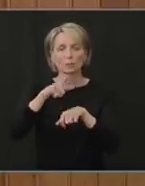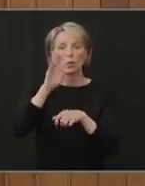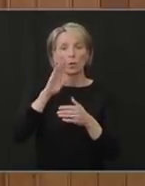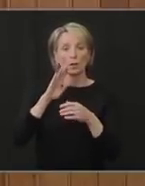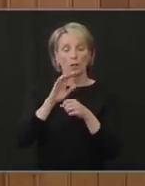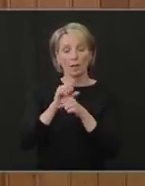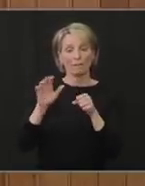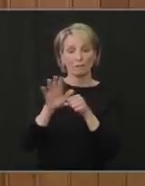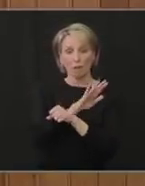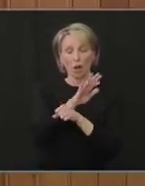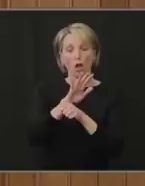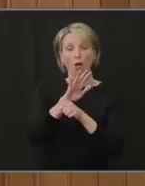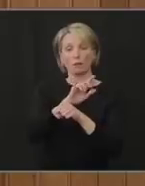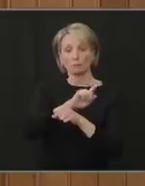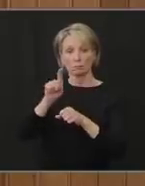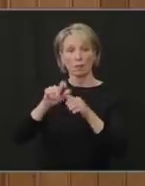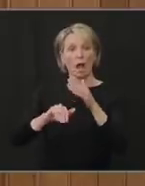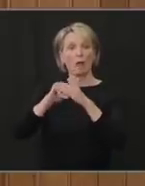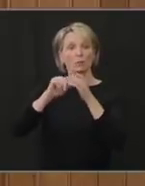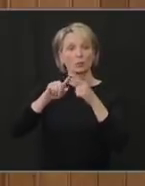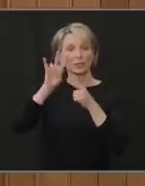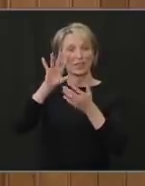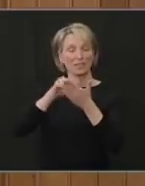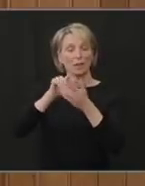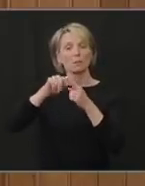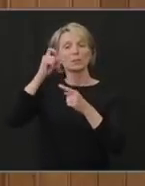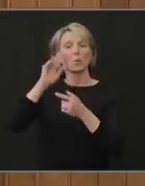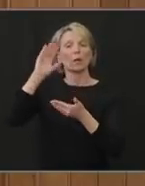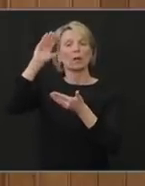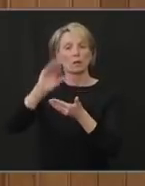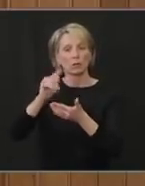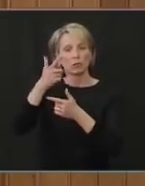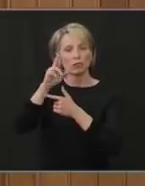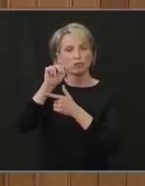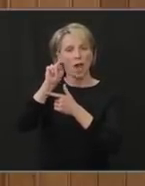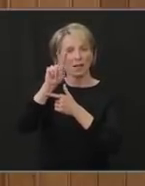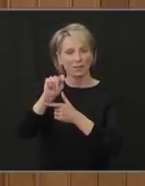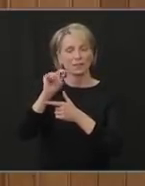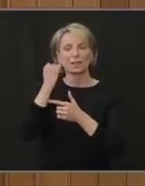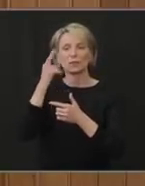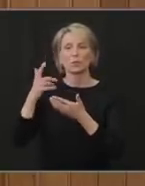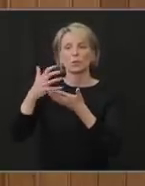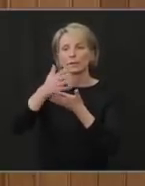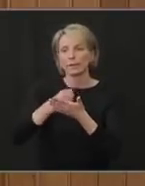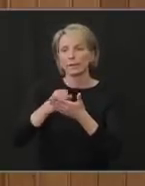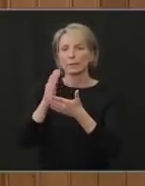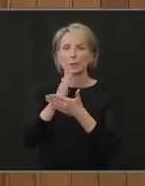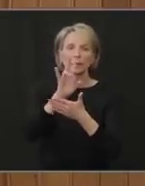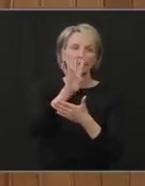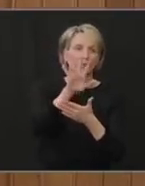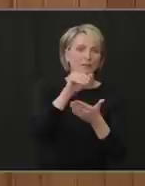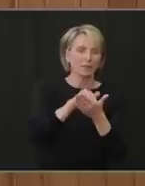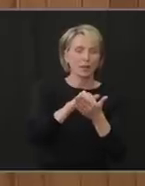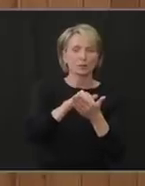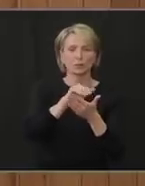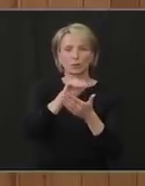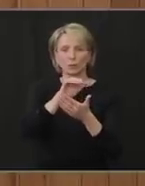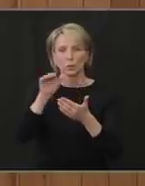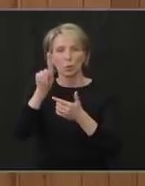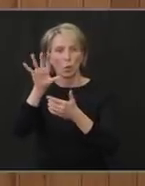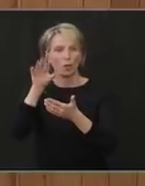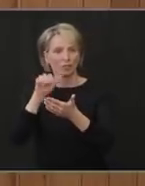up to $75,000, but you get a reduced grant if you are making between $75,000